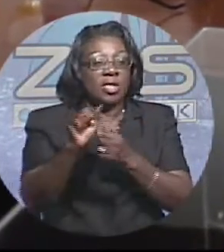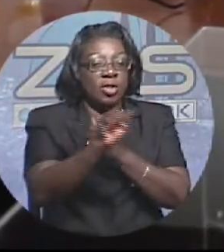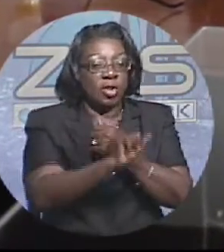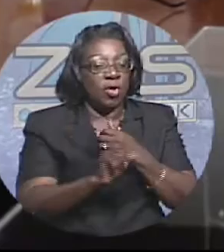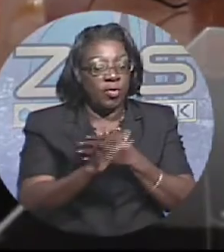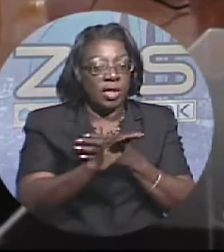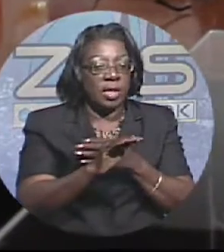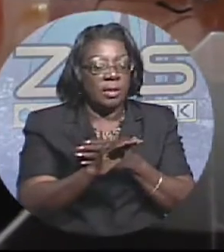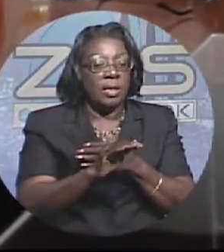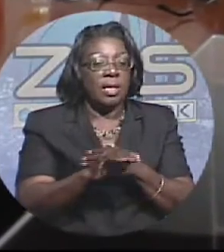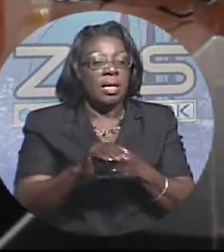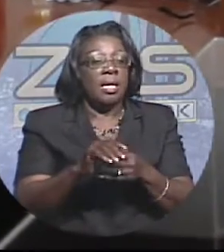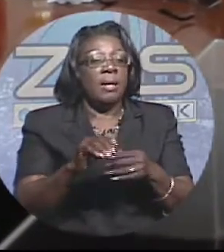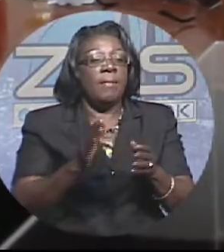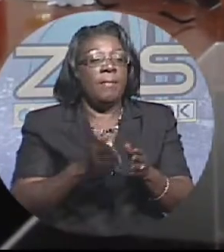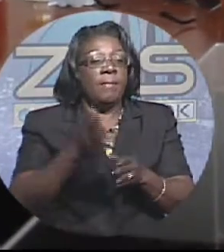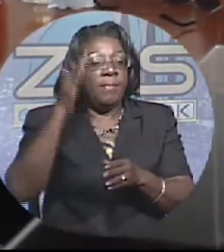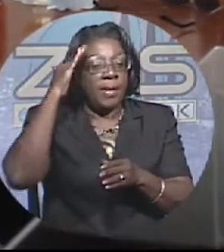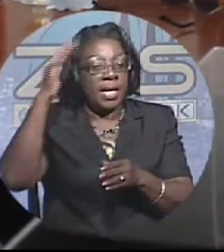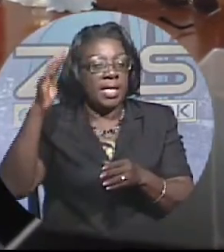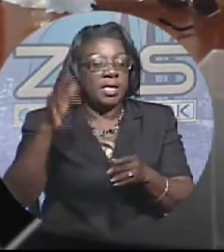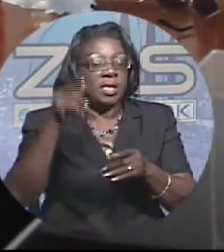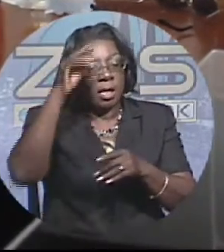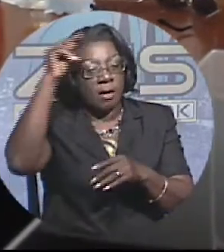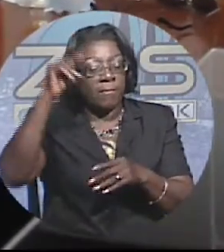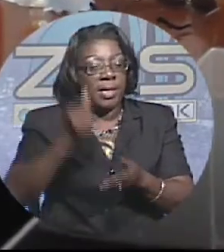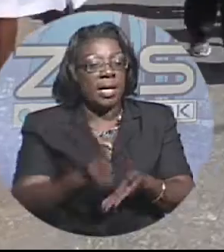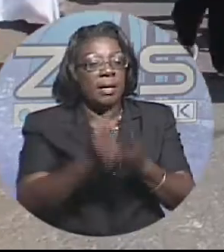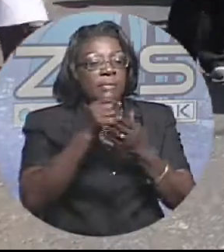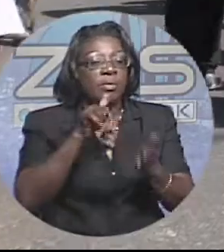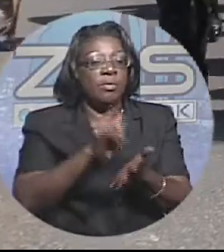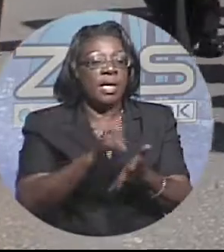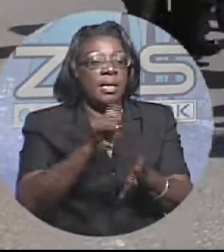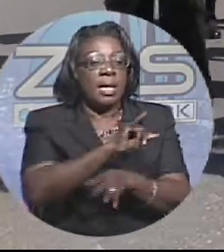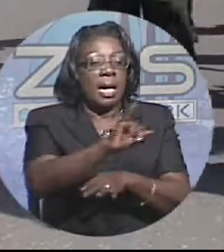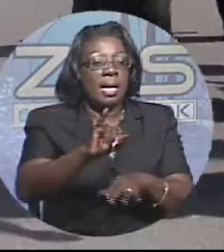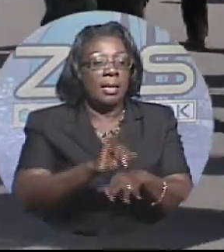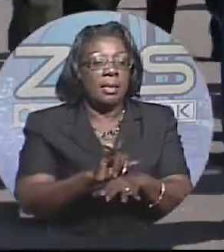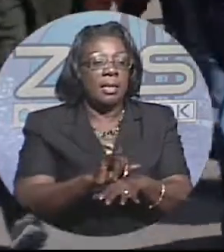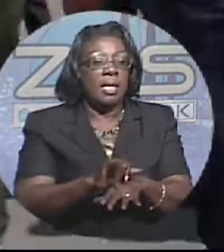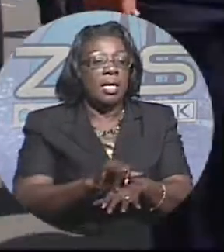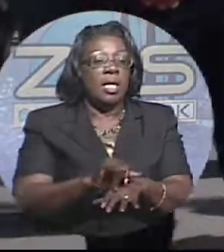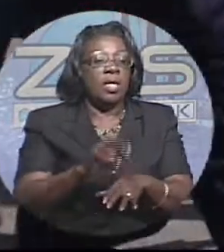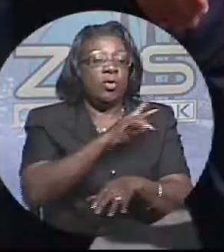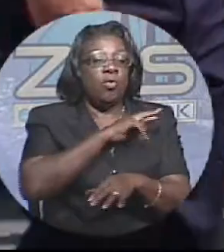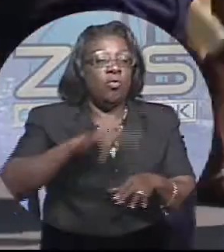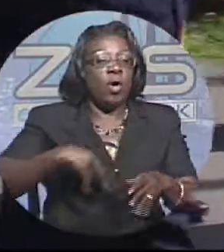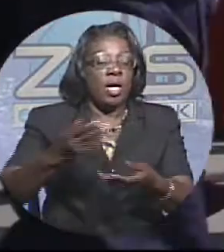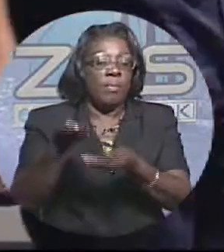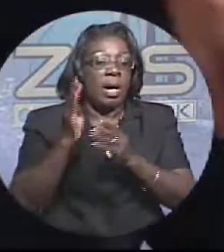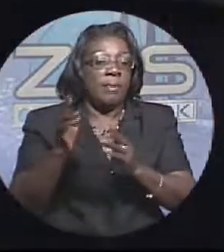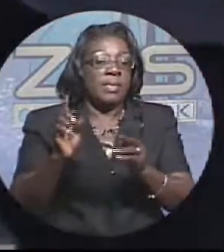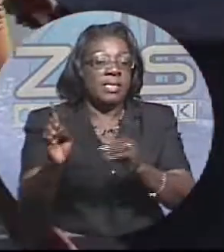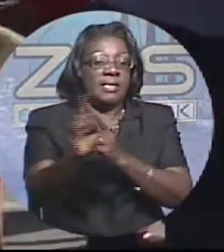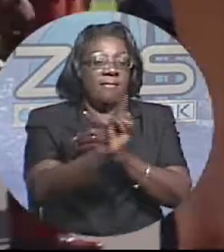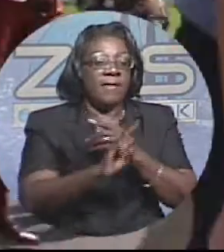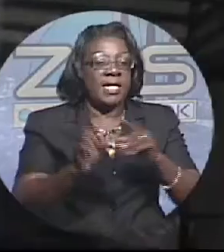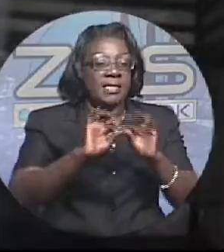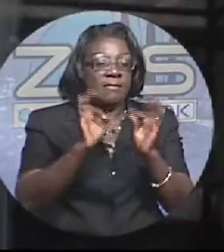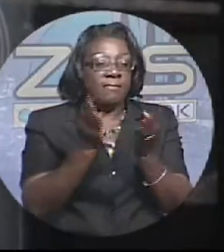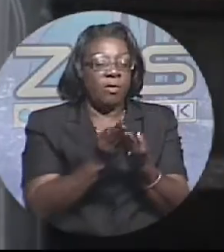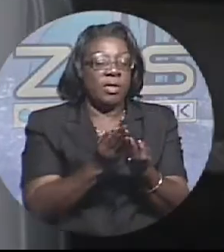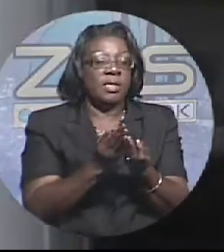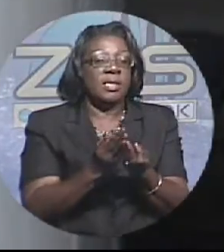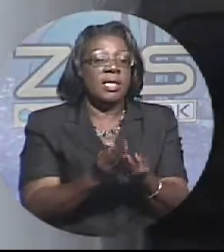Bernard Nottage, pledged the government's assistance to that island. In fact, the Royal Bahamas Defense Force is expected to deploy